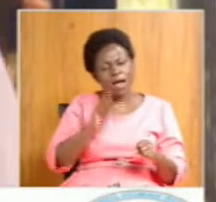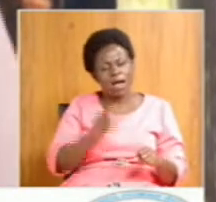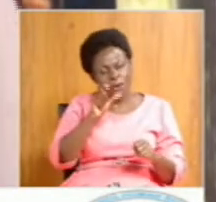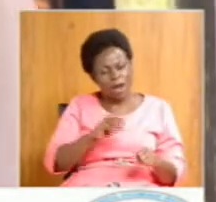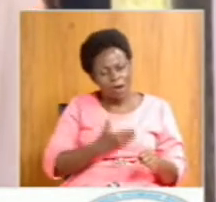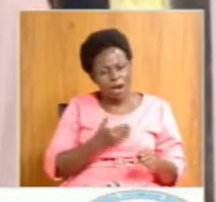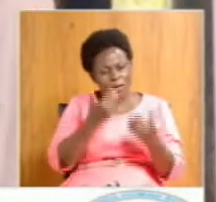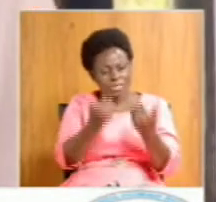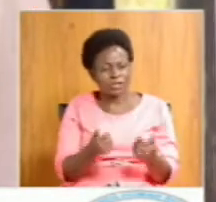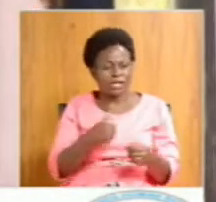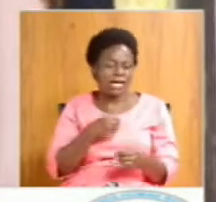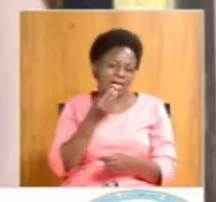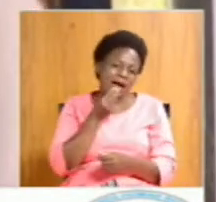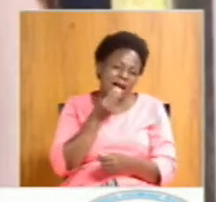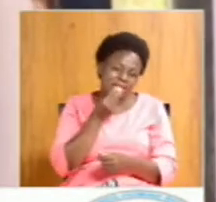Thank you very much.